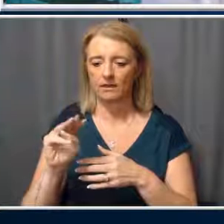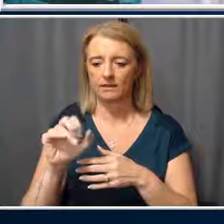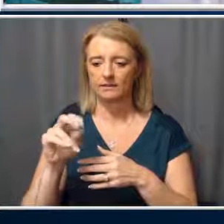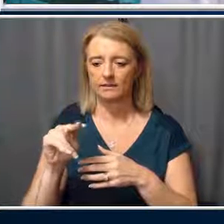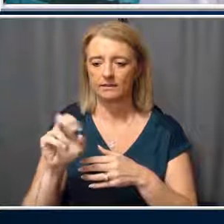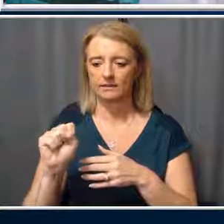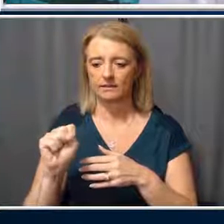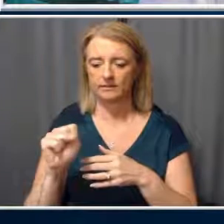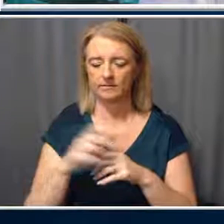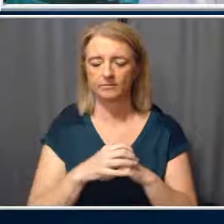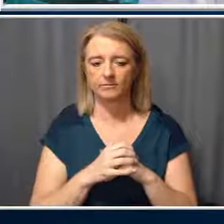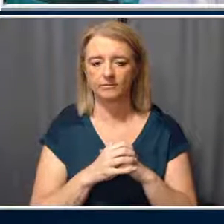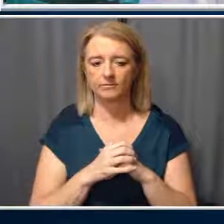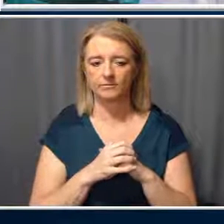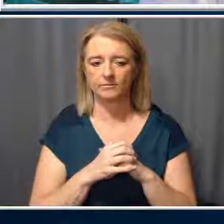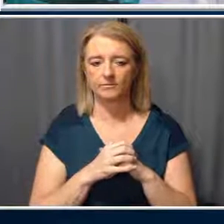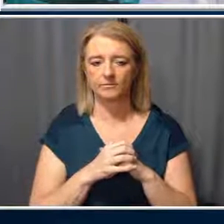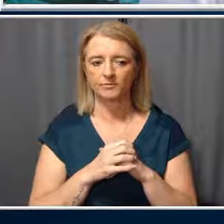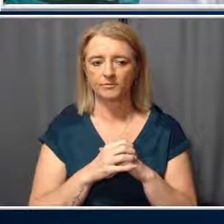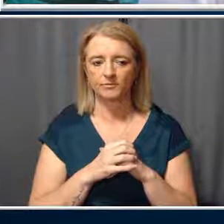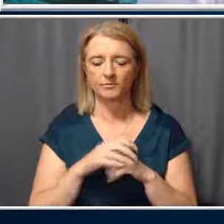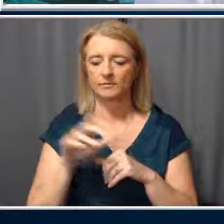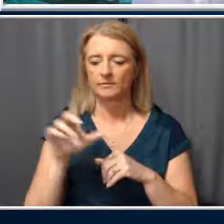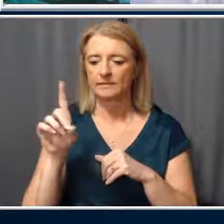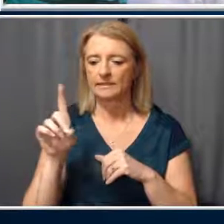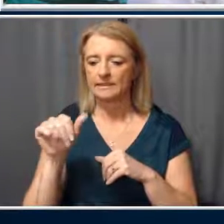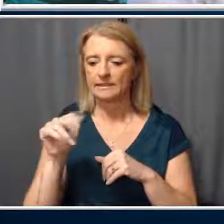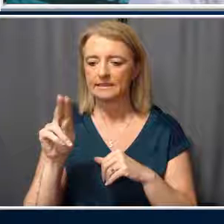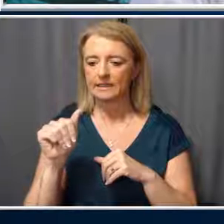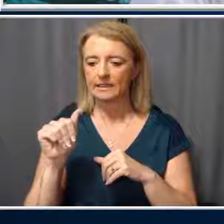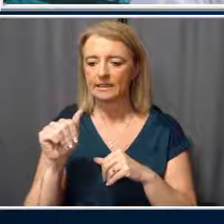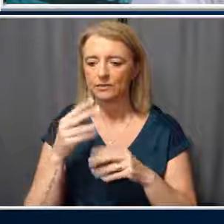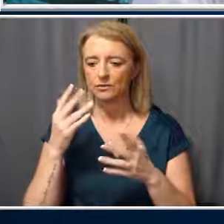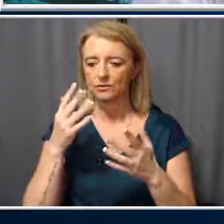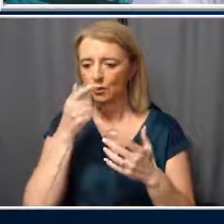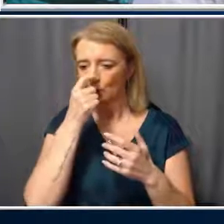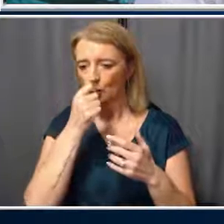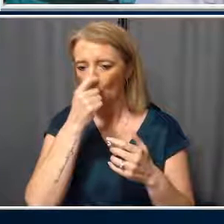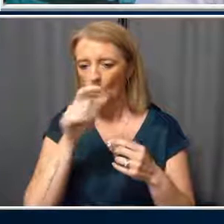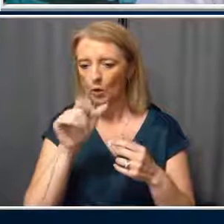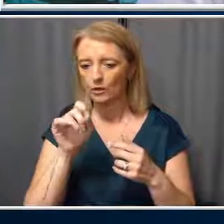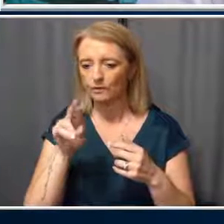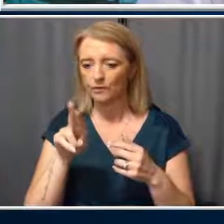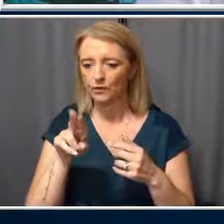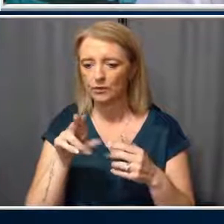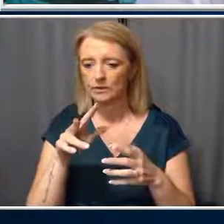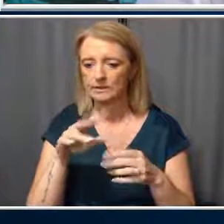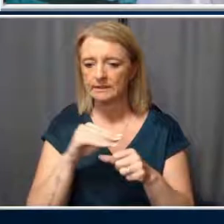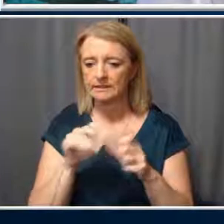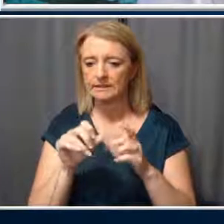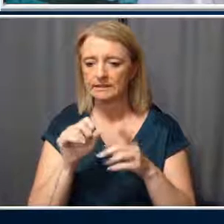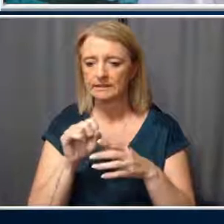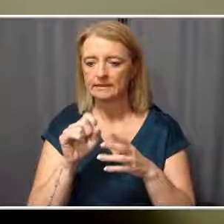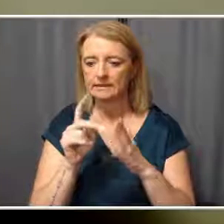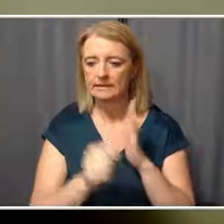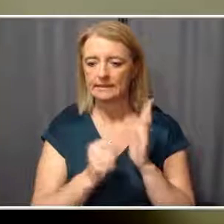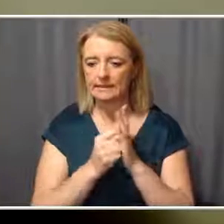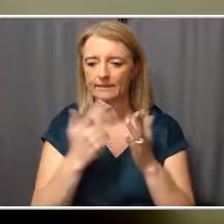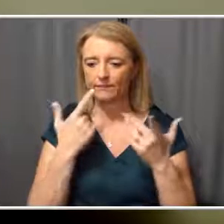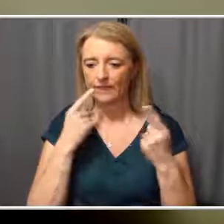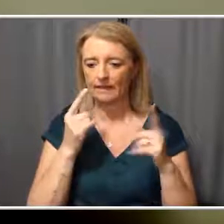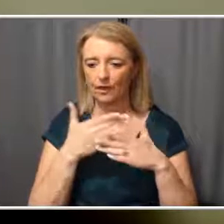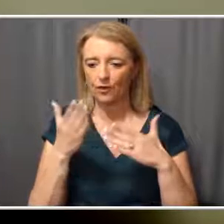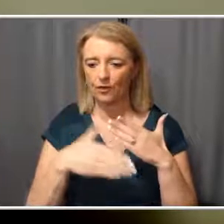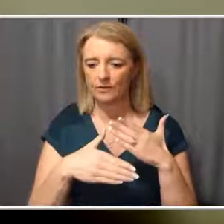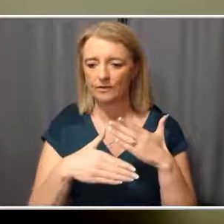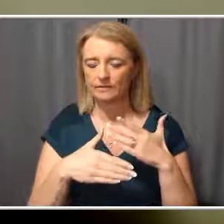in circulation. So you're actually absolutely right about that, Sean. And what I was going to say was that it doesn't matter because Stites pivots all